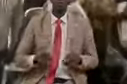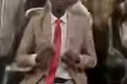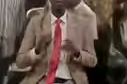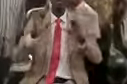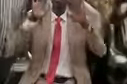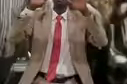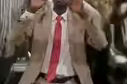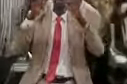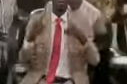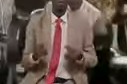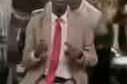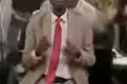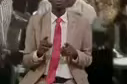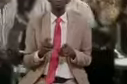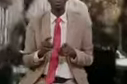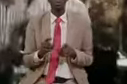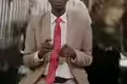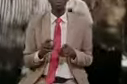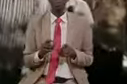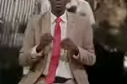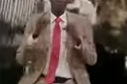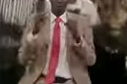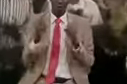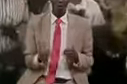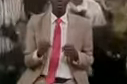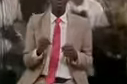Miracle. Power,